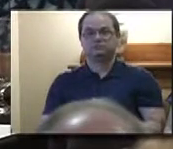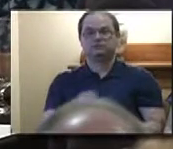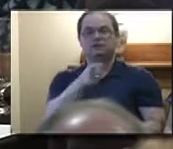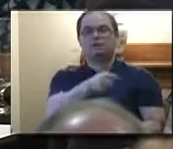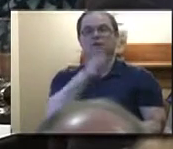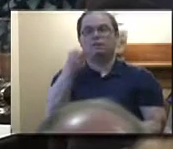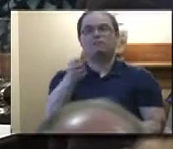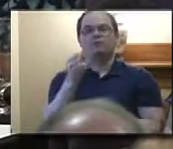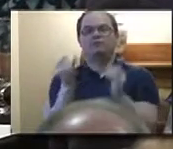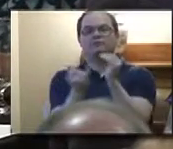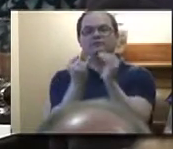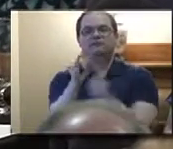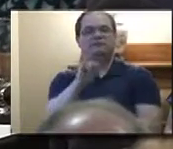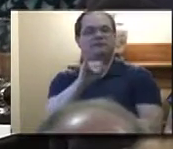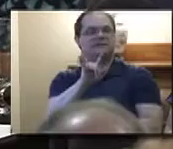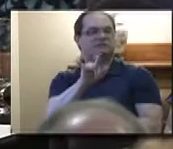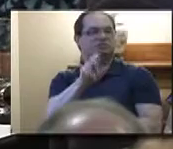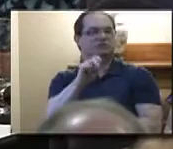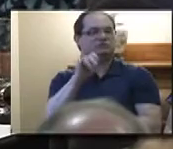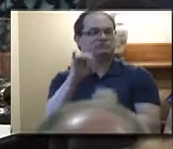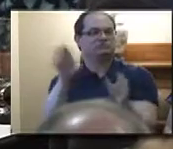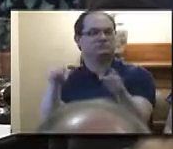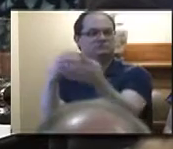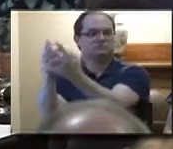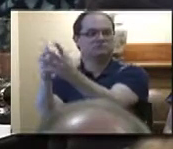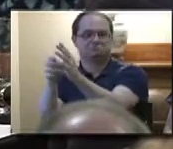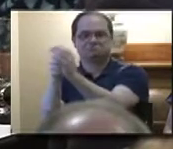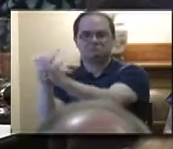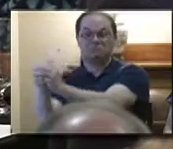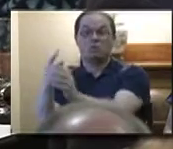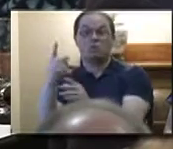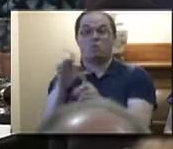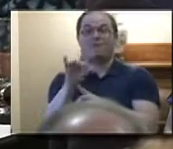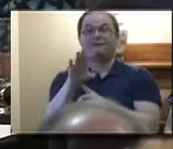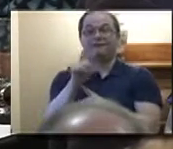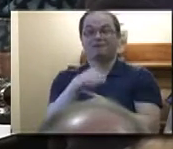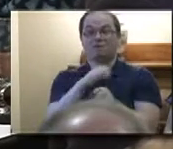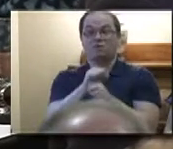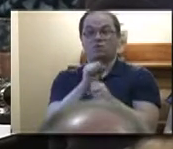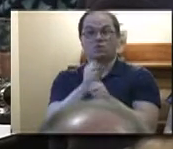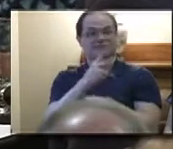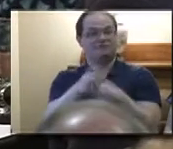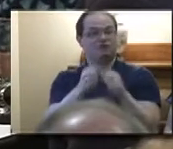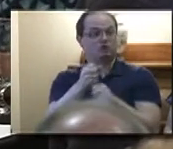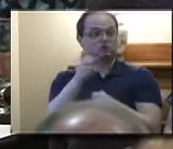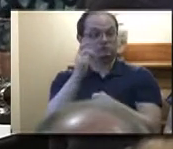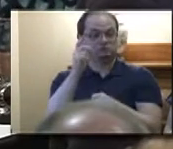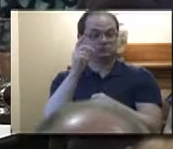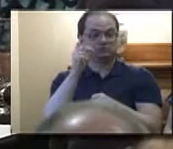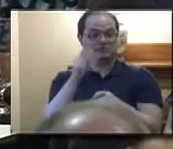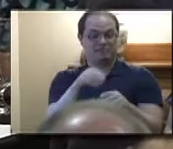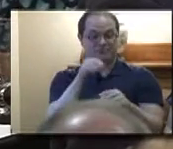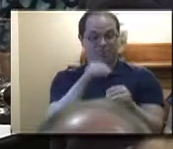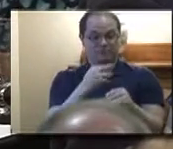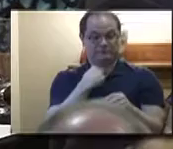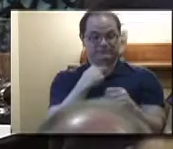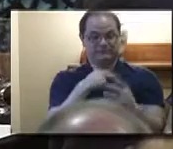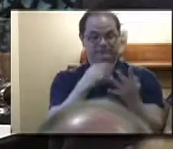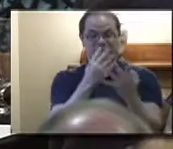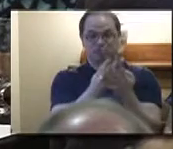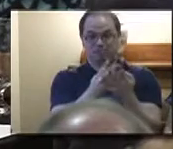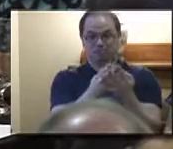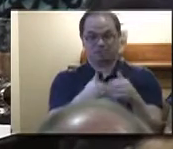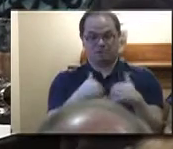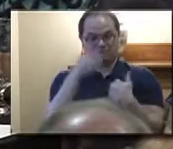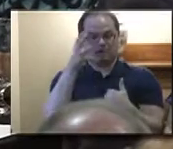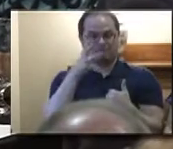put in isolation. This one case that I worked on several years ago, they were put in jail. The